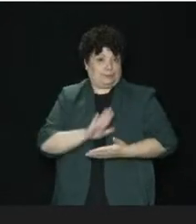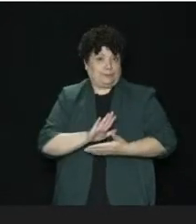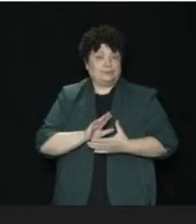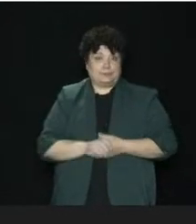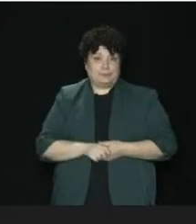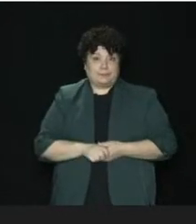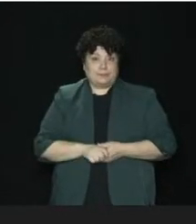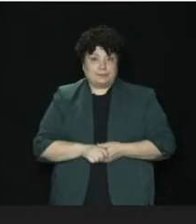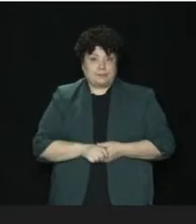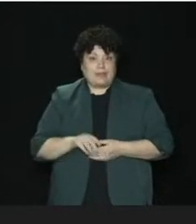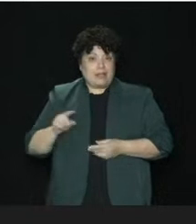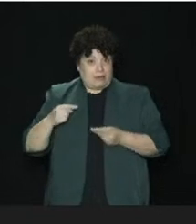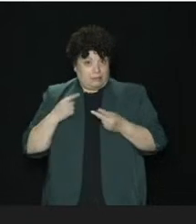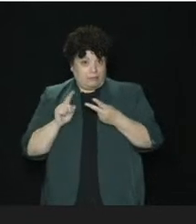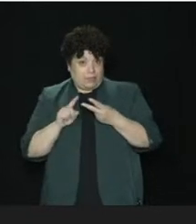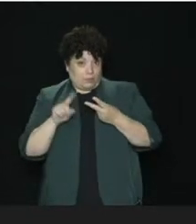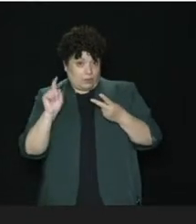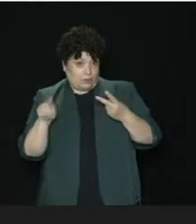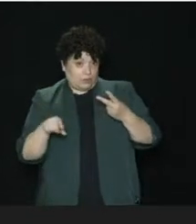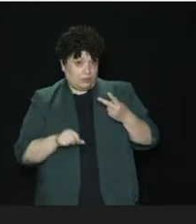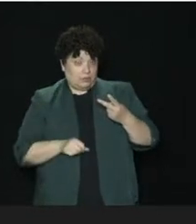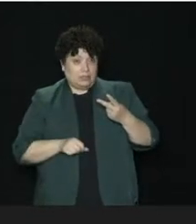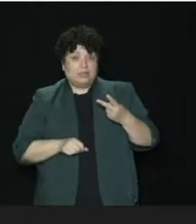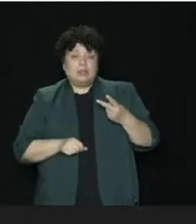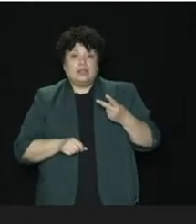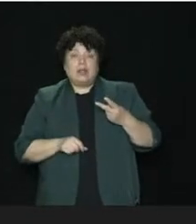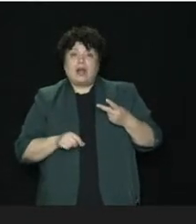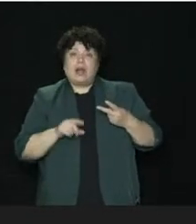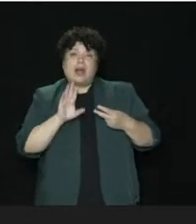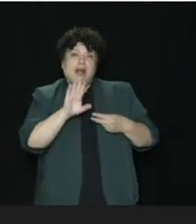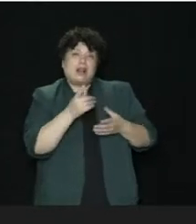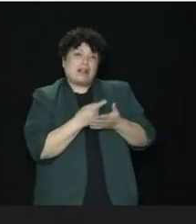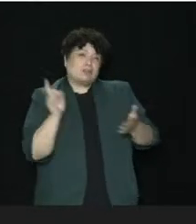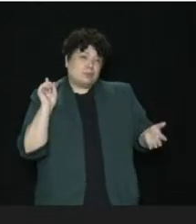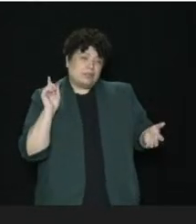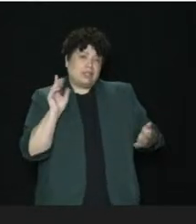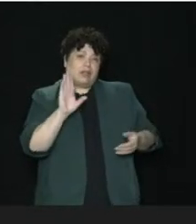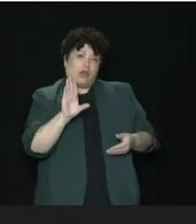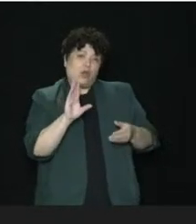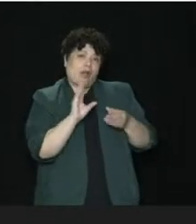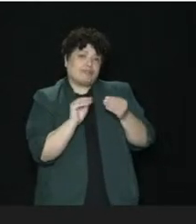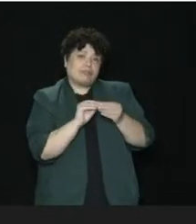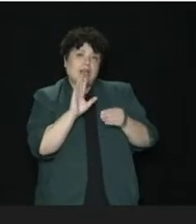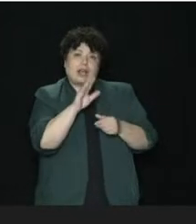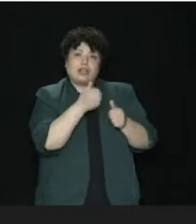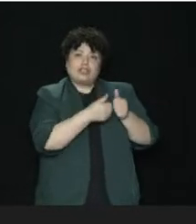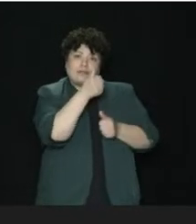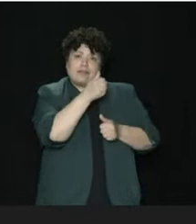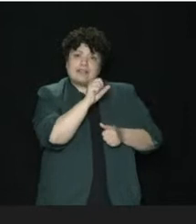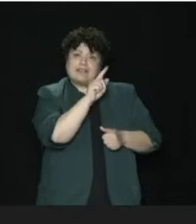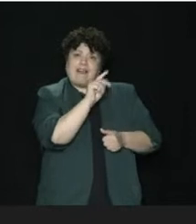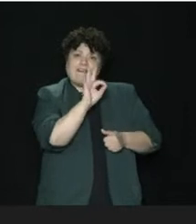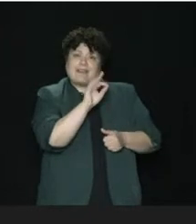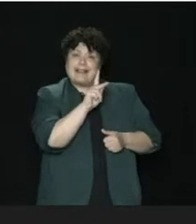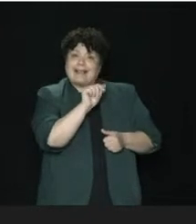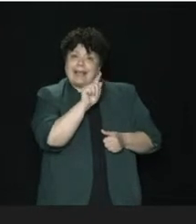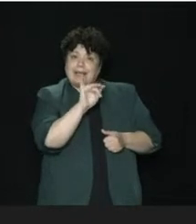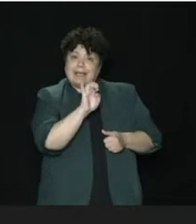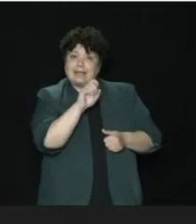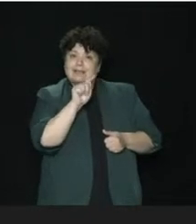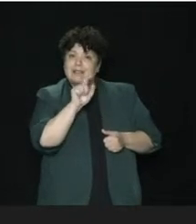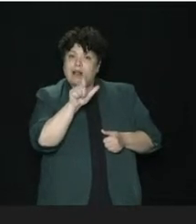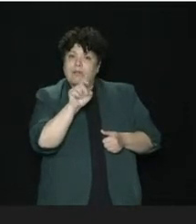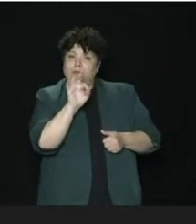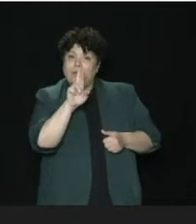Sorry, I got to follow. I just want to ask you, last week, you talked about your chief of staff, Katie Telford, as a strong leader when it comes to